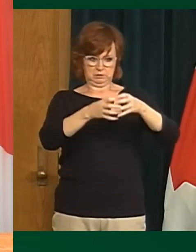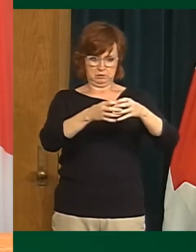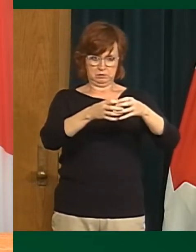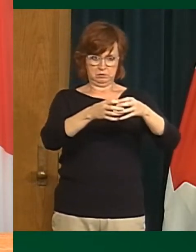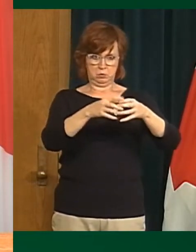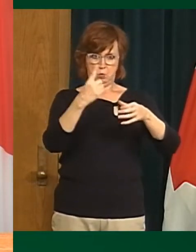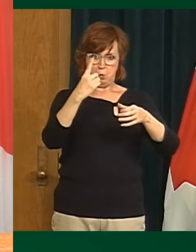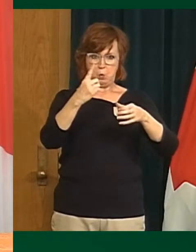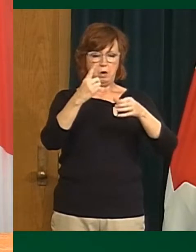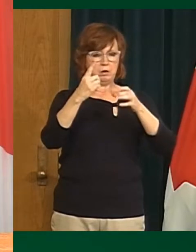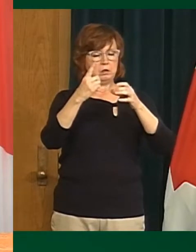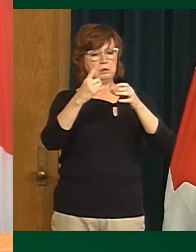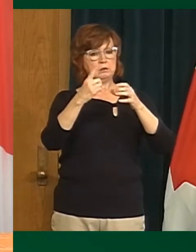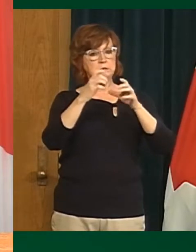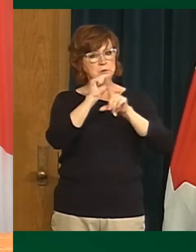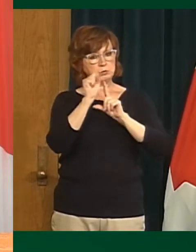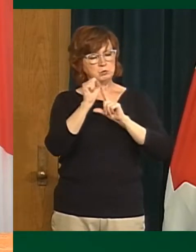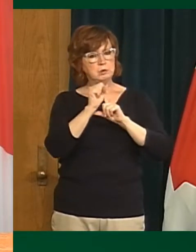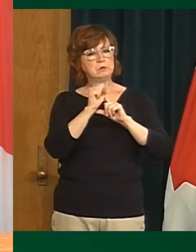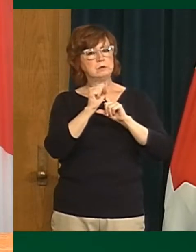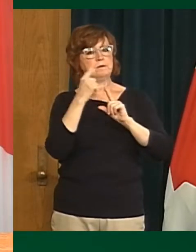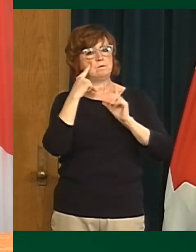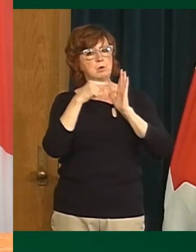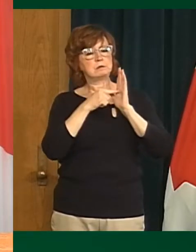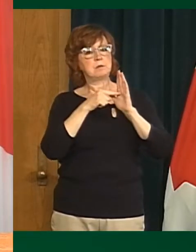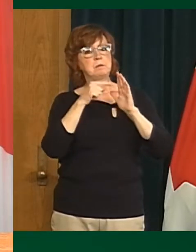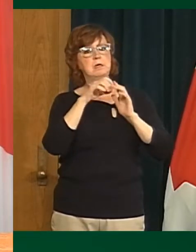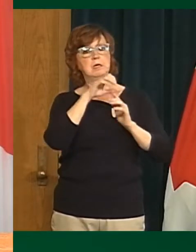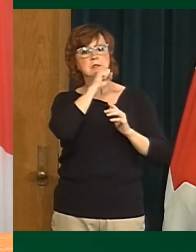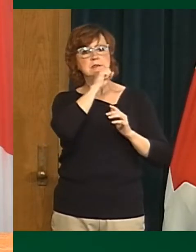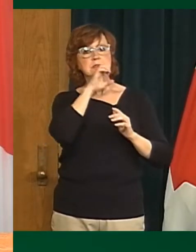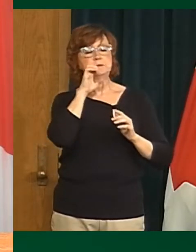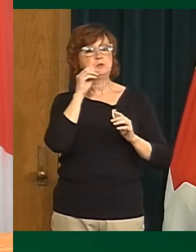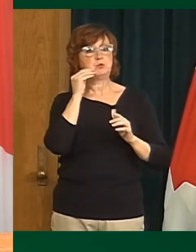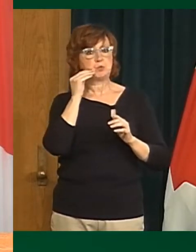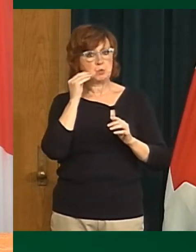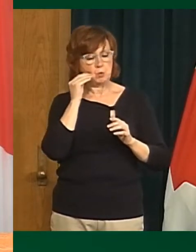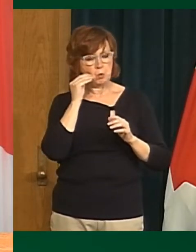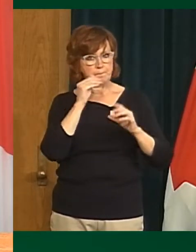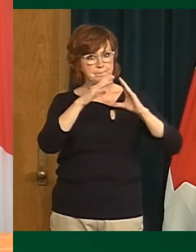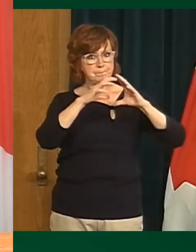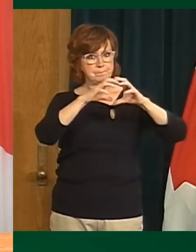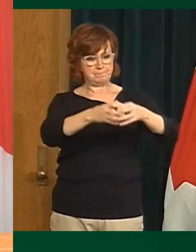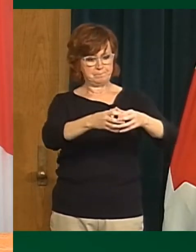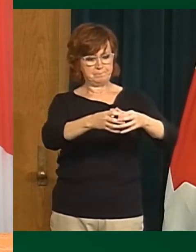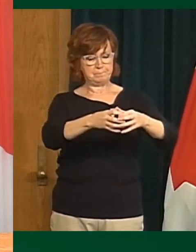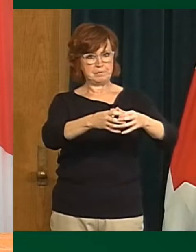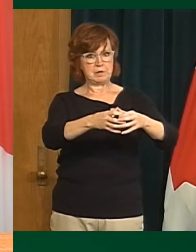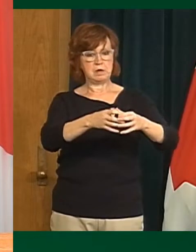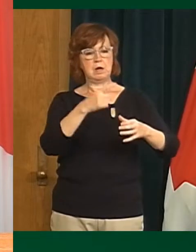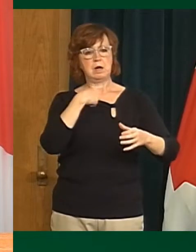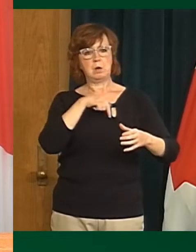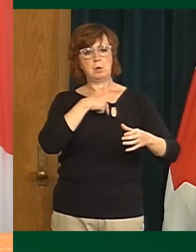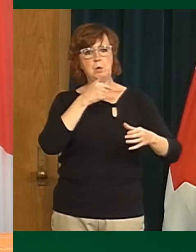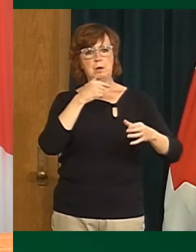facility, or when there's, as part of the outbreaks, for example, in Northwest Saskatchewan and La Loche, as contacts are followed up and